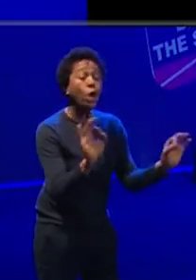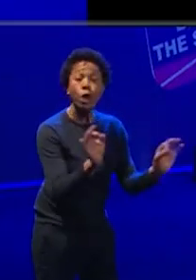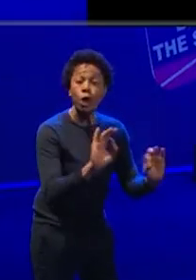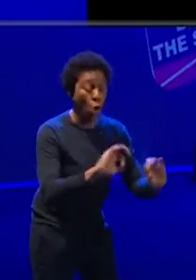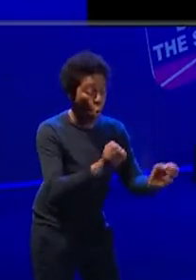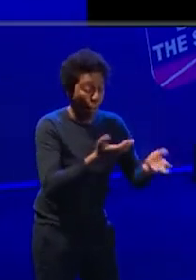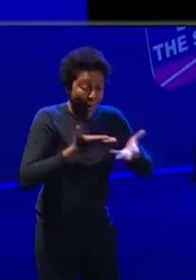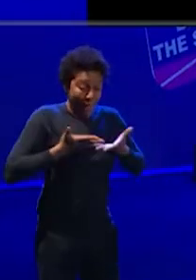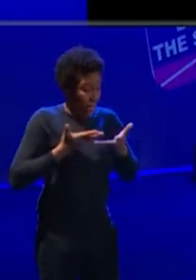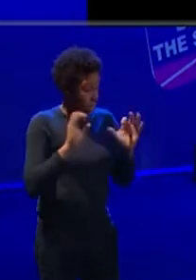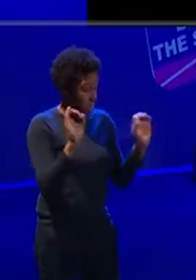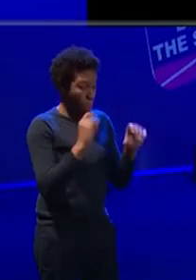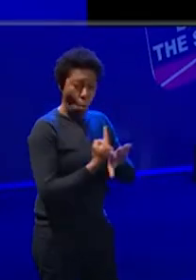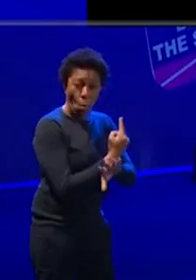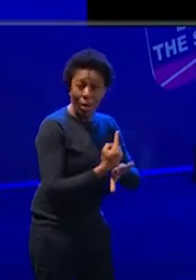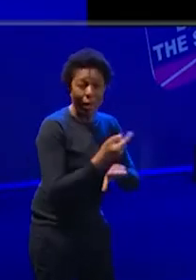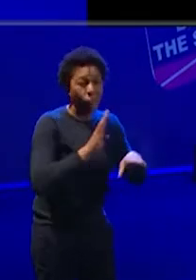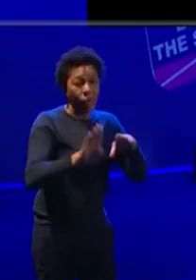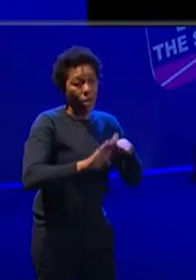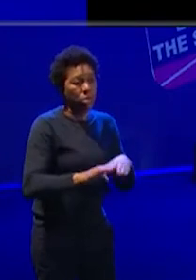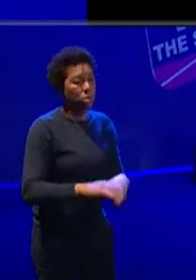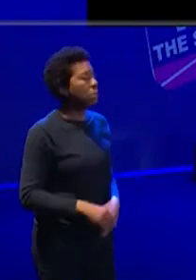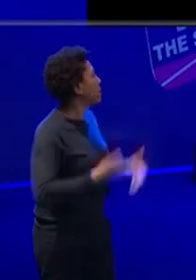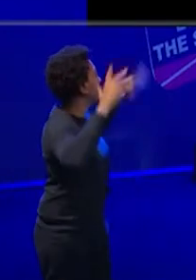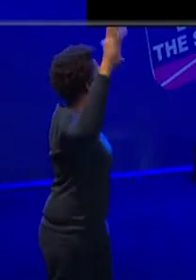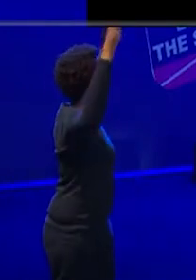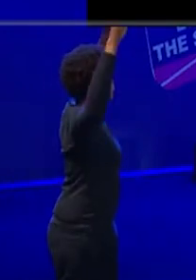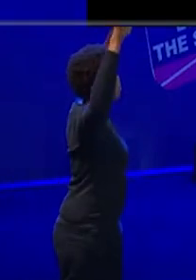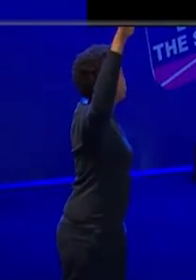not given them a single hour of rehearsal time with the cast.